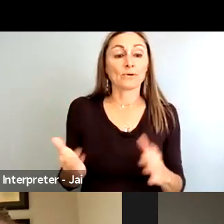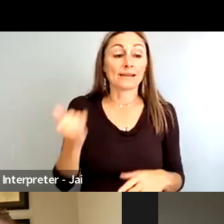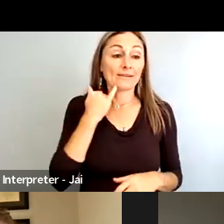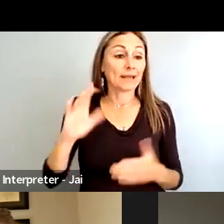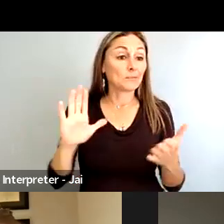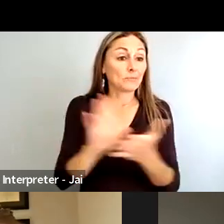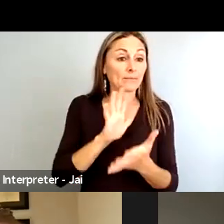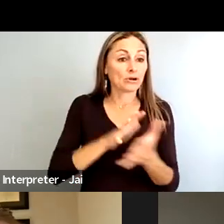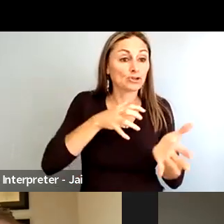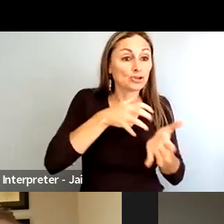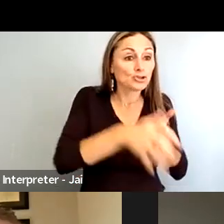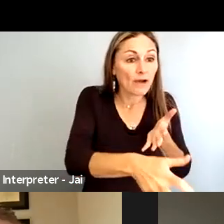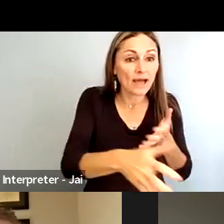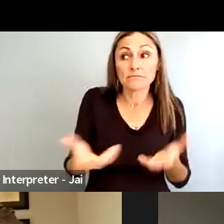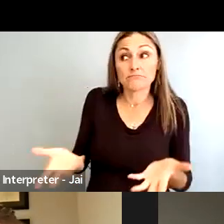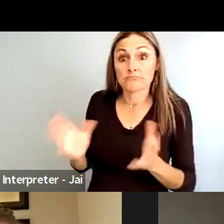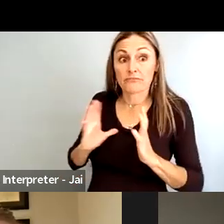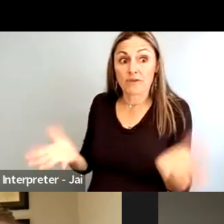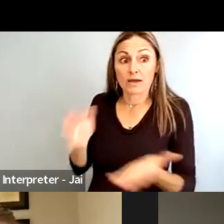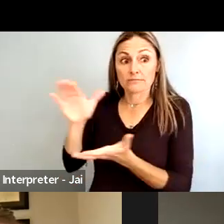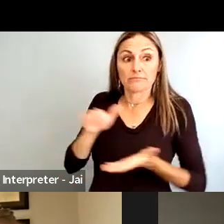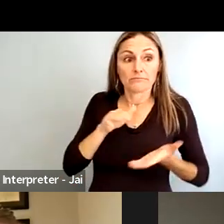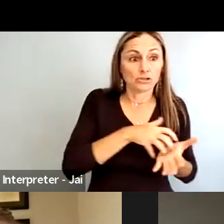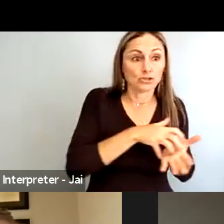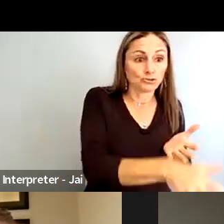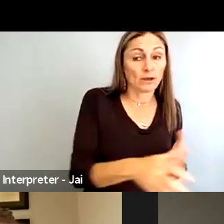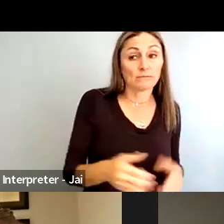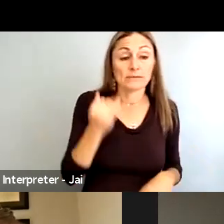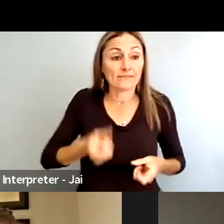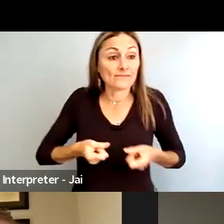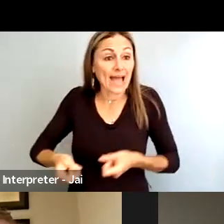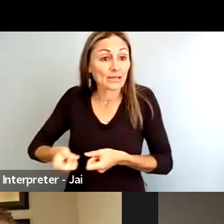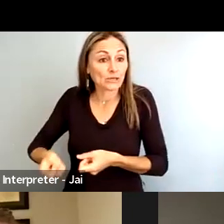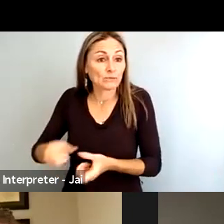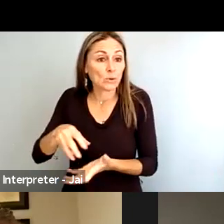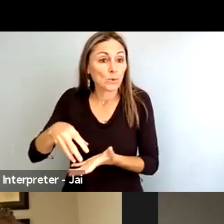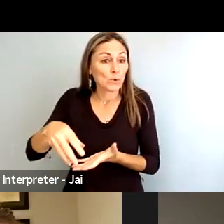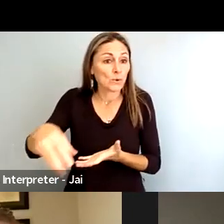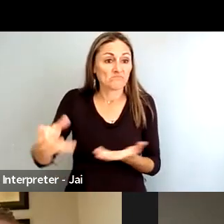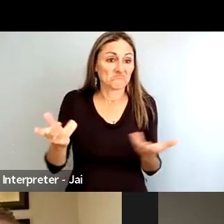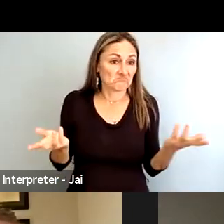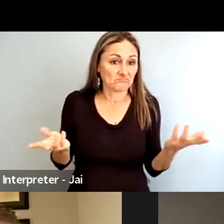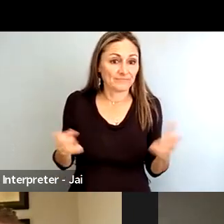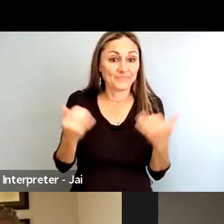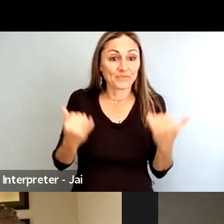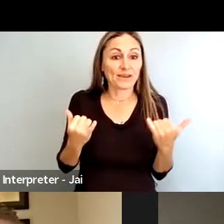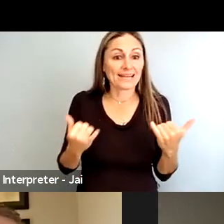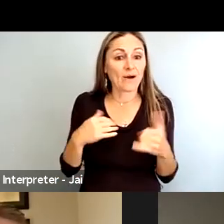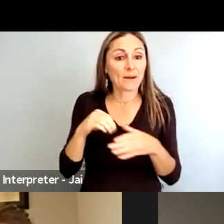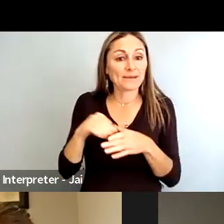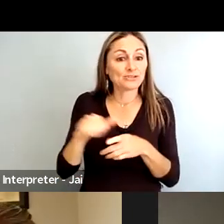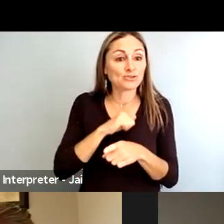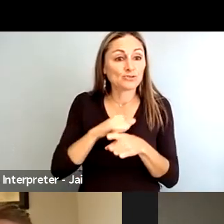papers, I'll shred papers. If they need me to vacuum, I'll vacuum. So right now I'm in training and